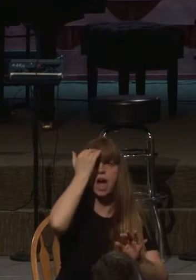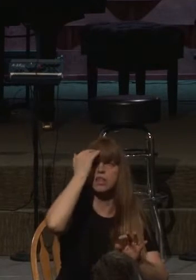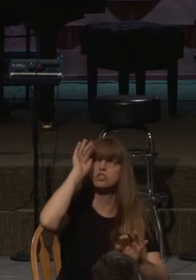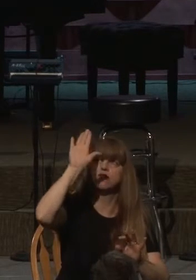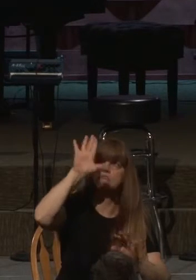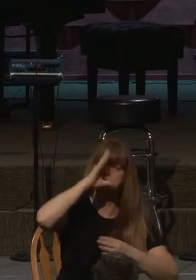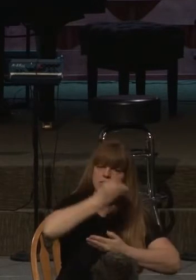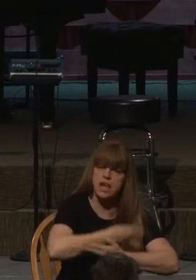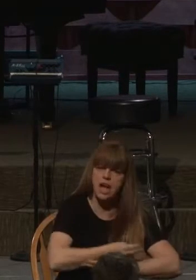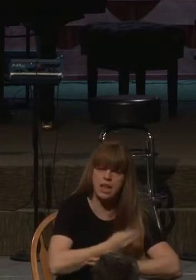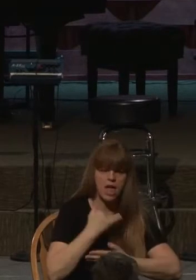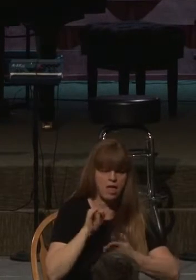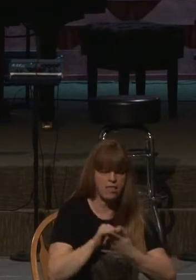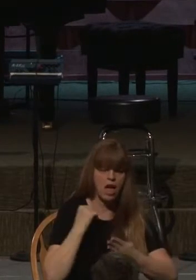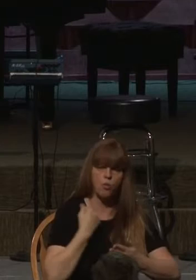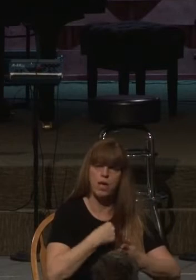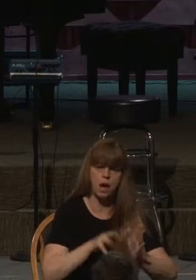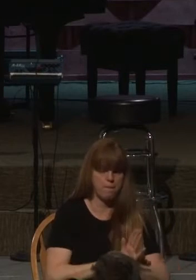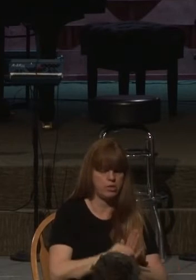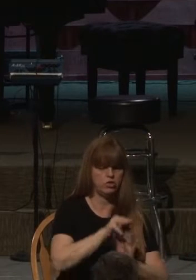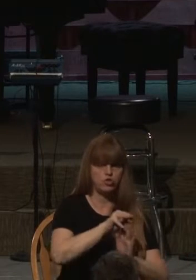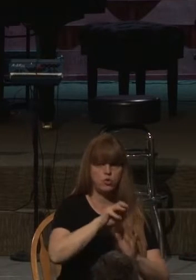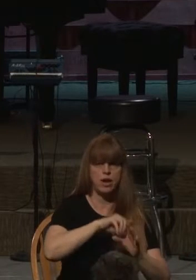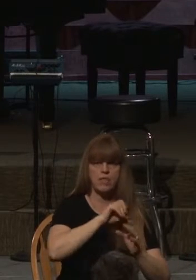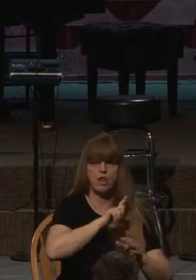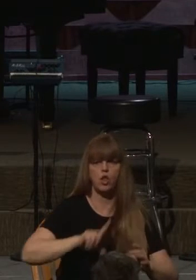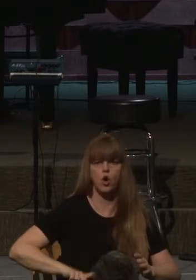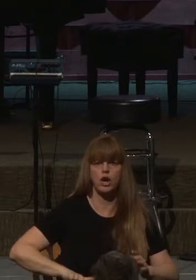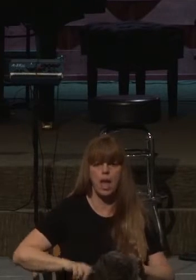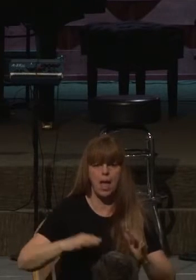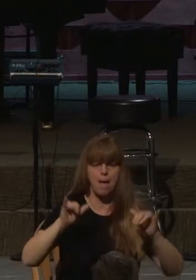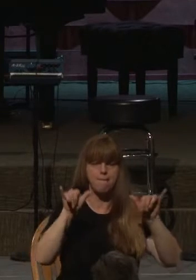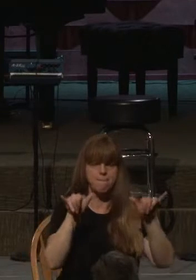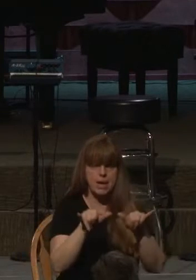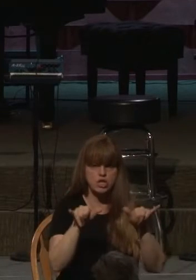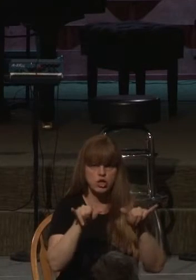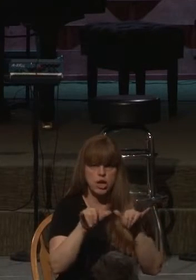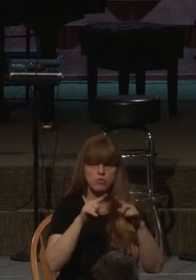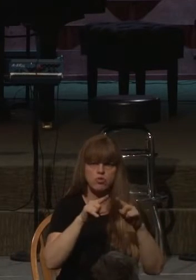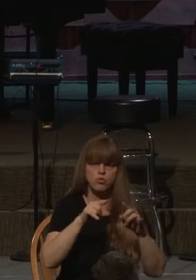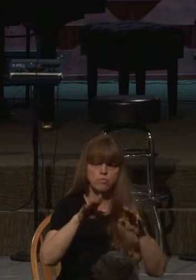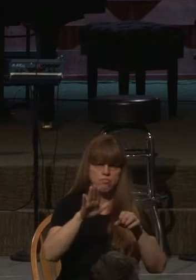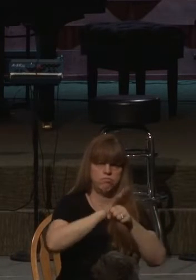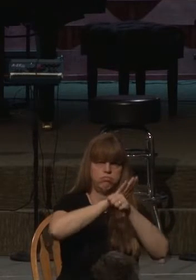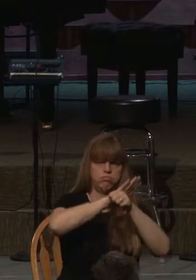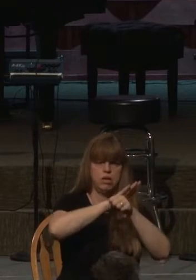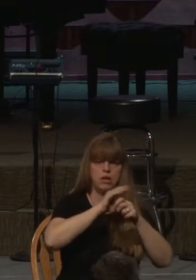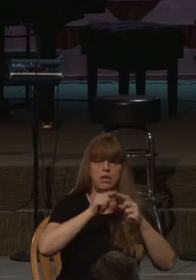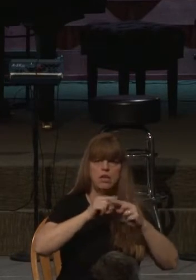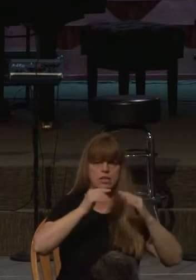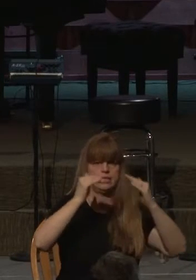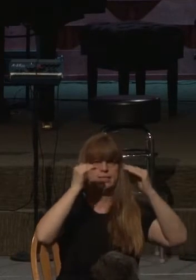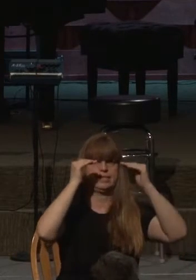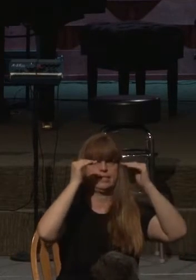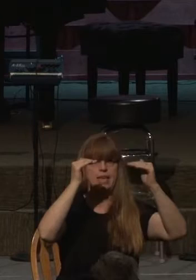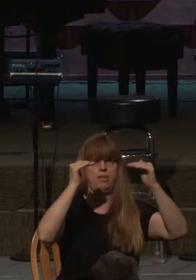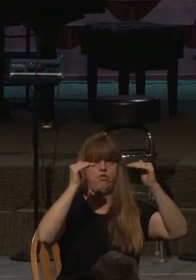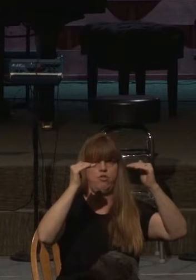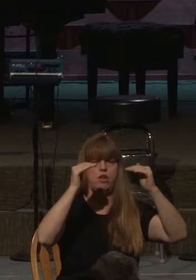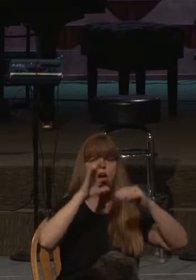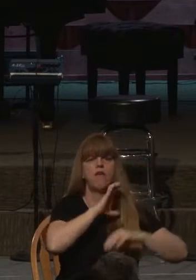be mature in the Lord, measuring up to the full and complete standard of